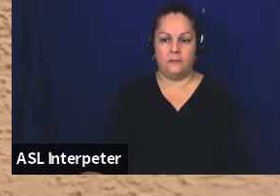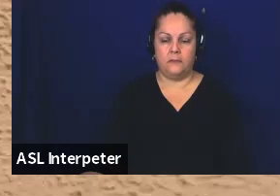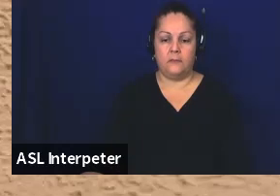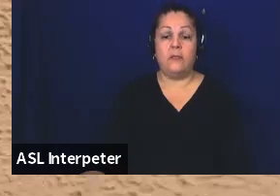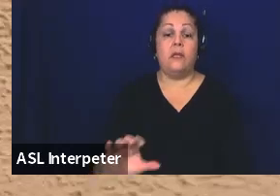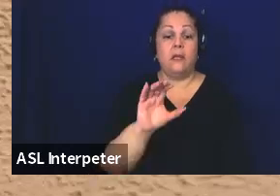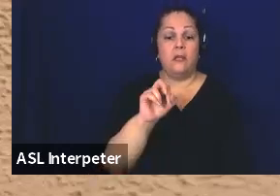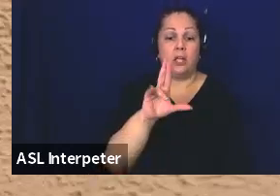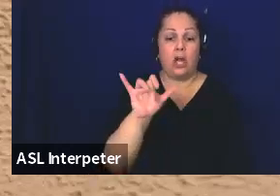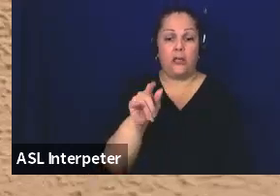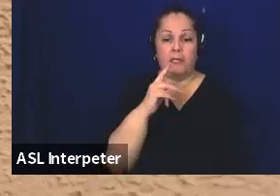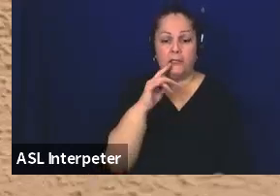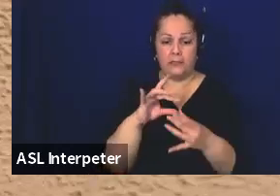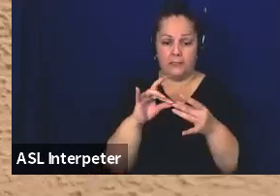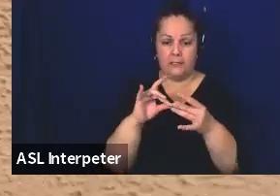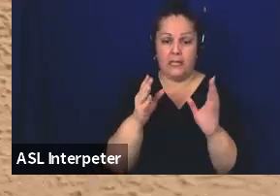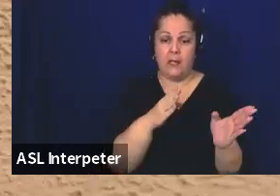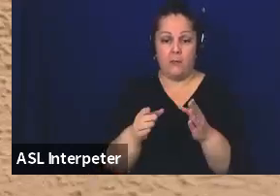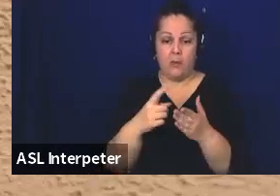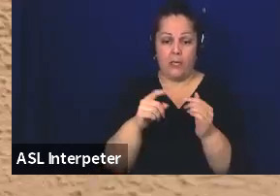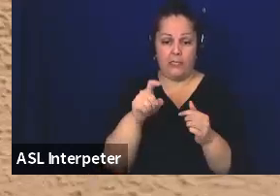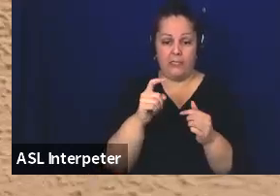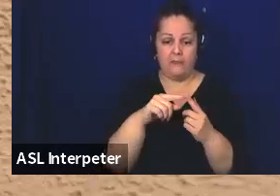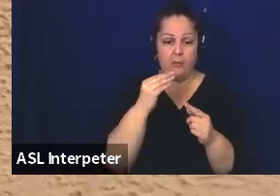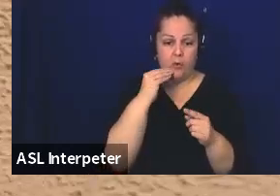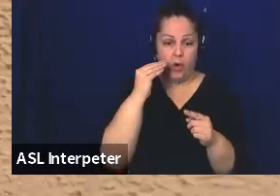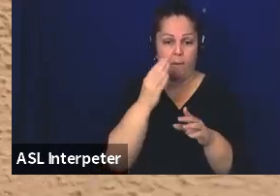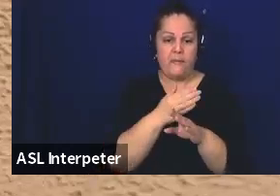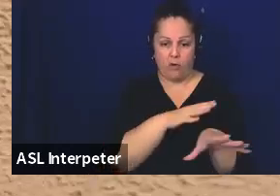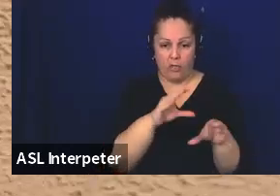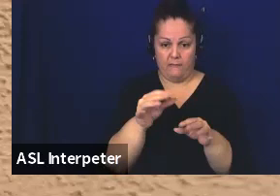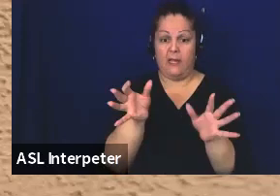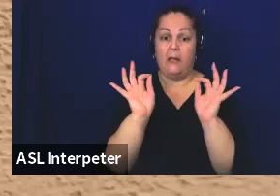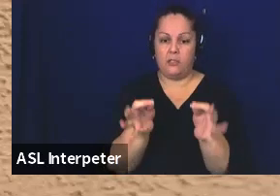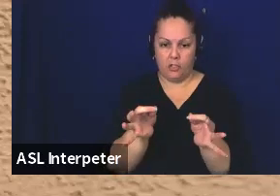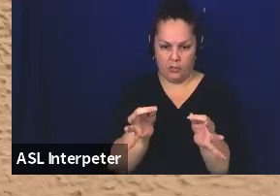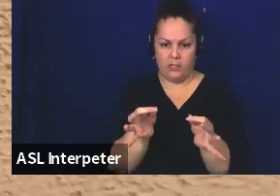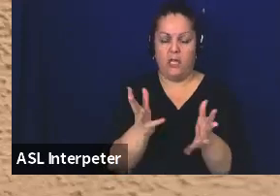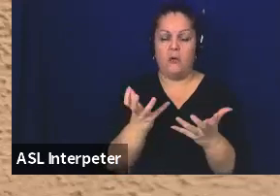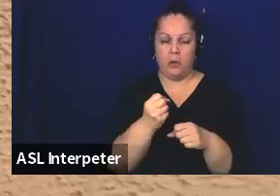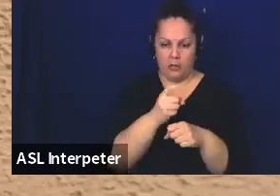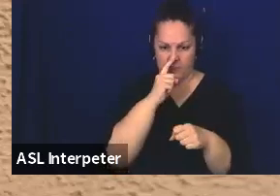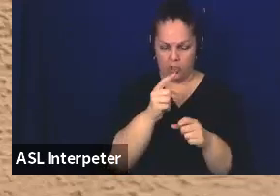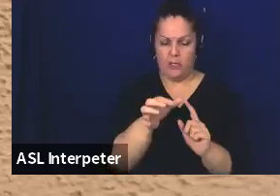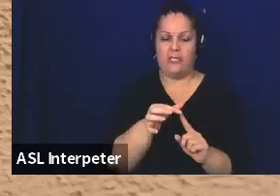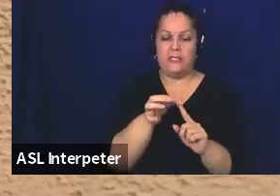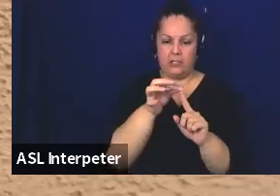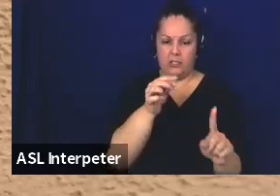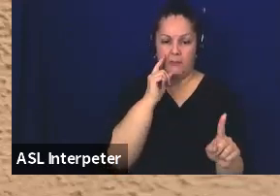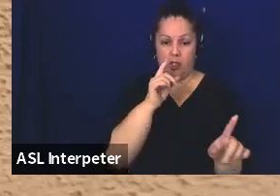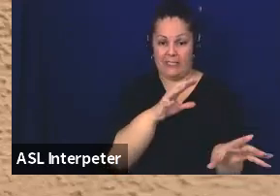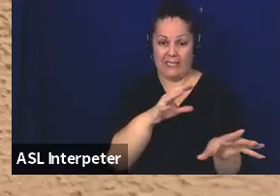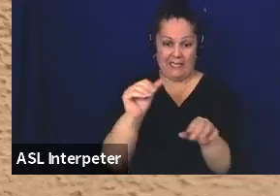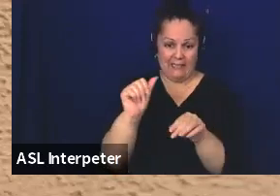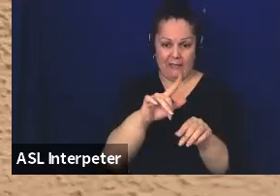Caroline Ackerman says, plan what they need from home before leaving. Absolutely. We want to make sure, especially since they are exiting